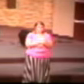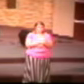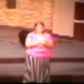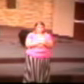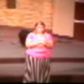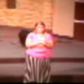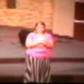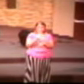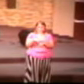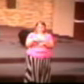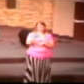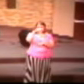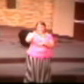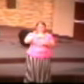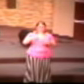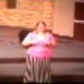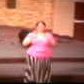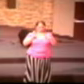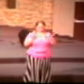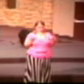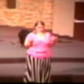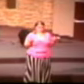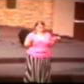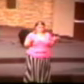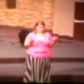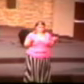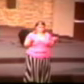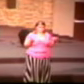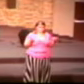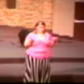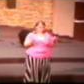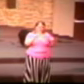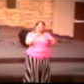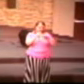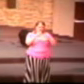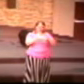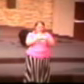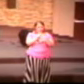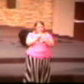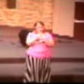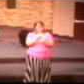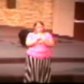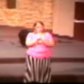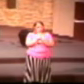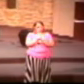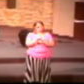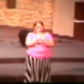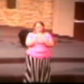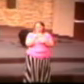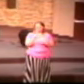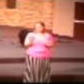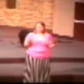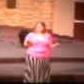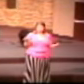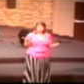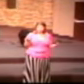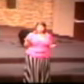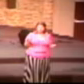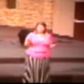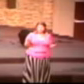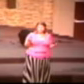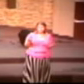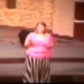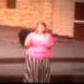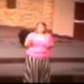Miraculously, the guy survived. They're interviewing him on the news and they ask him, what's it